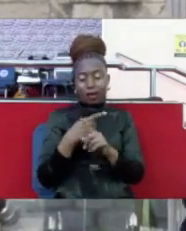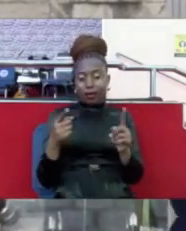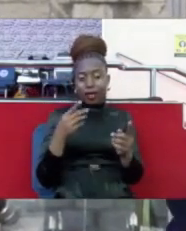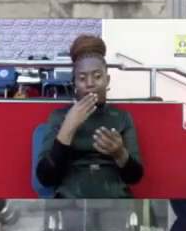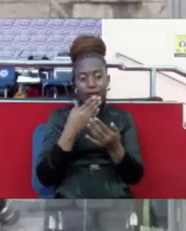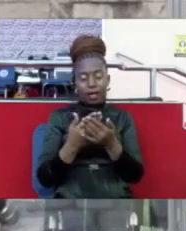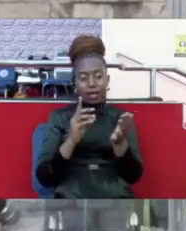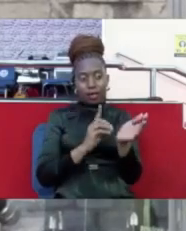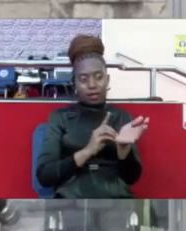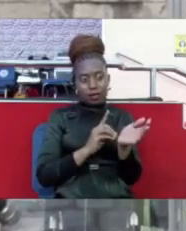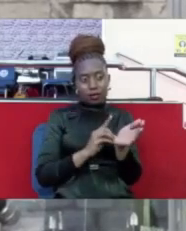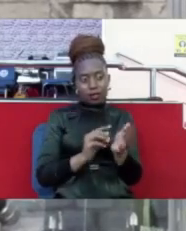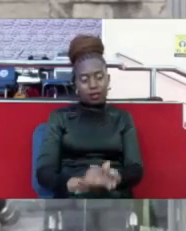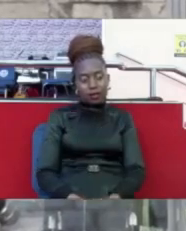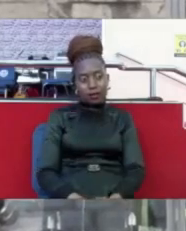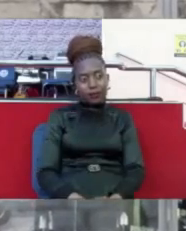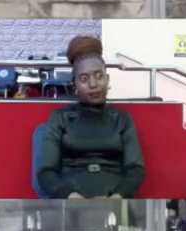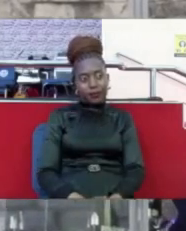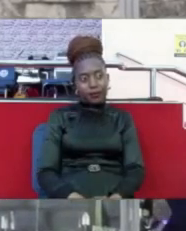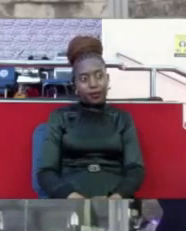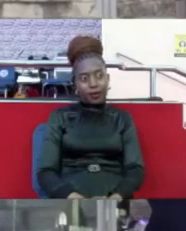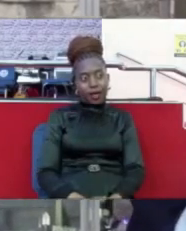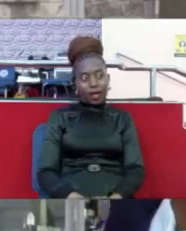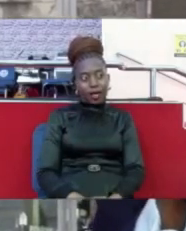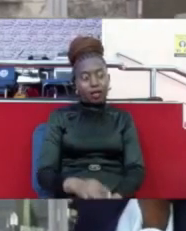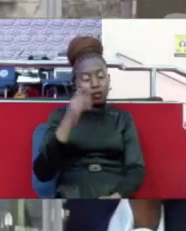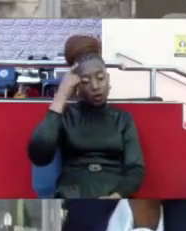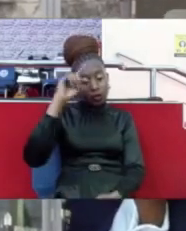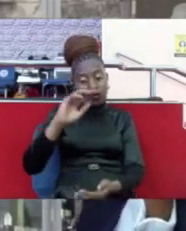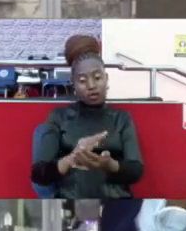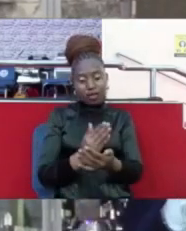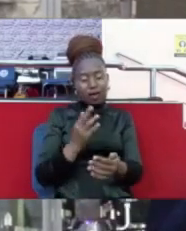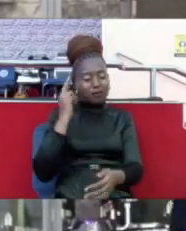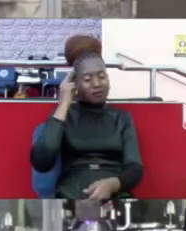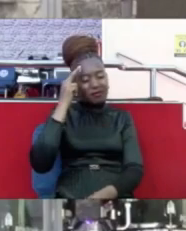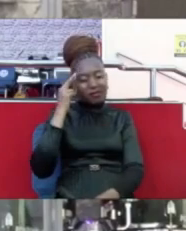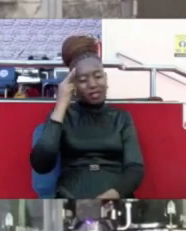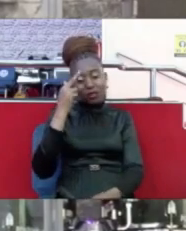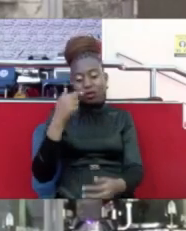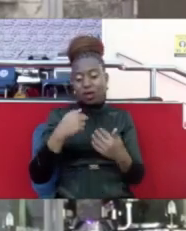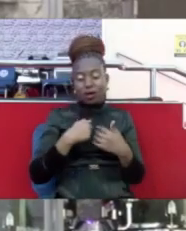But for some reason, I couldn't get access to any money.